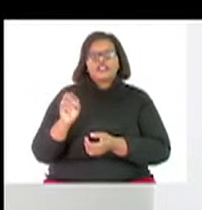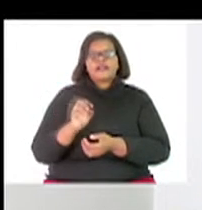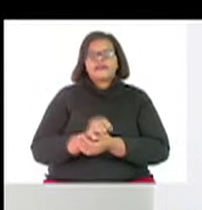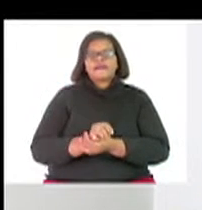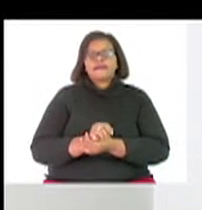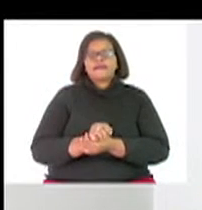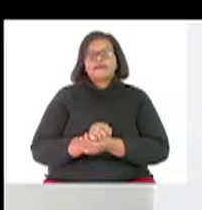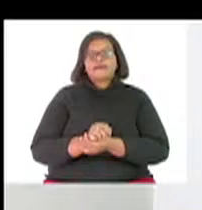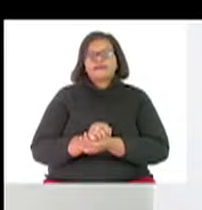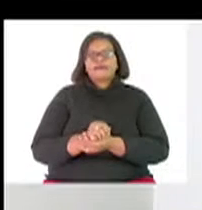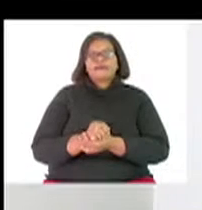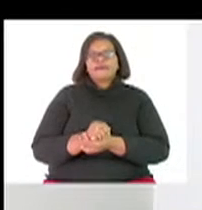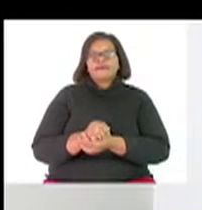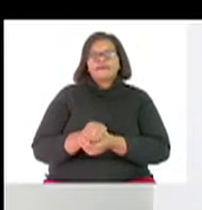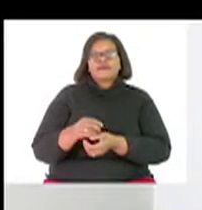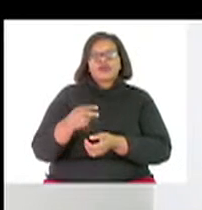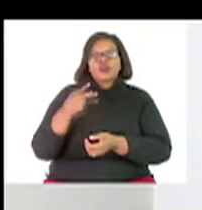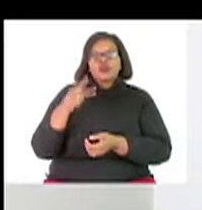20,